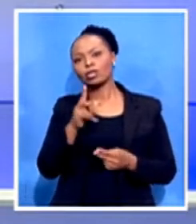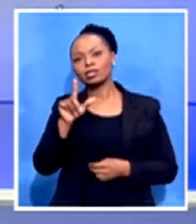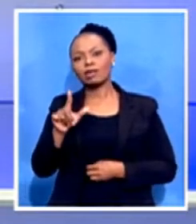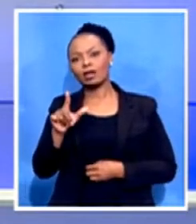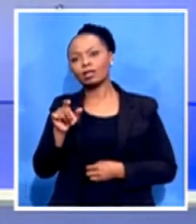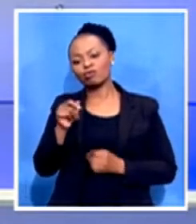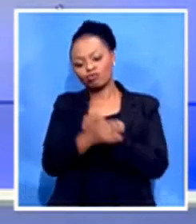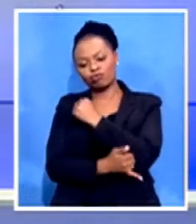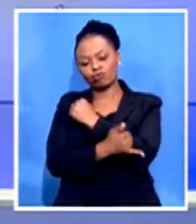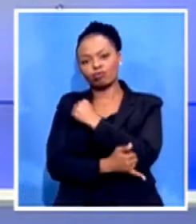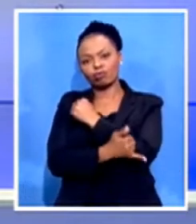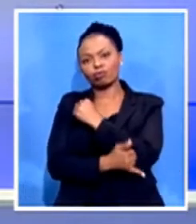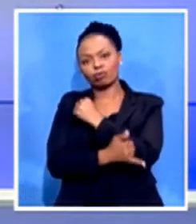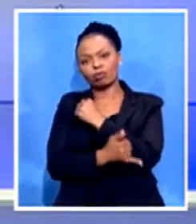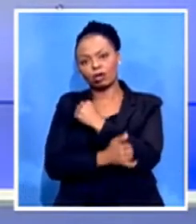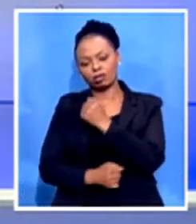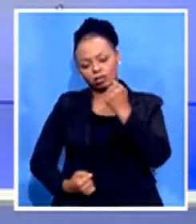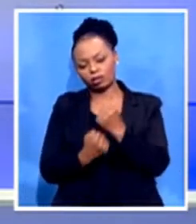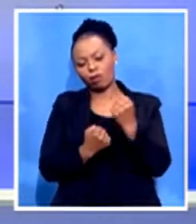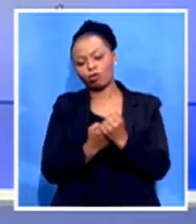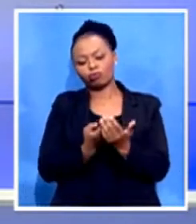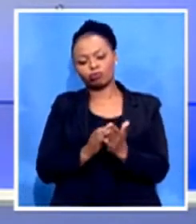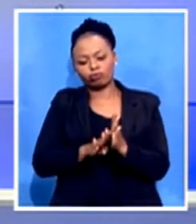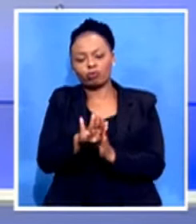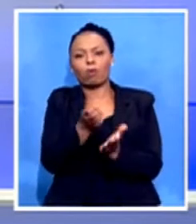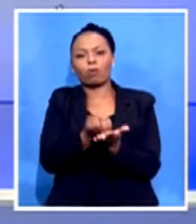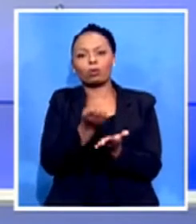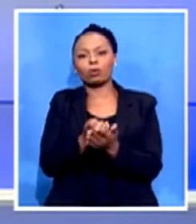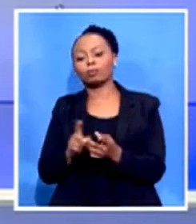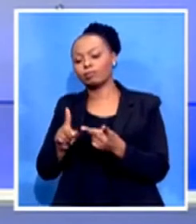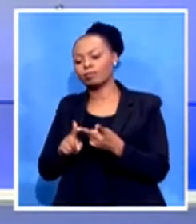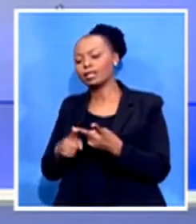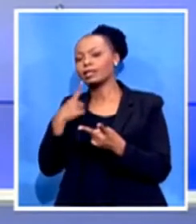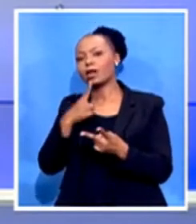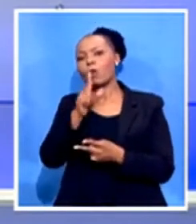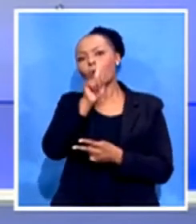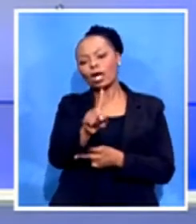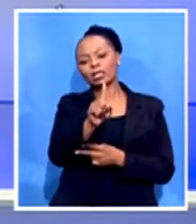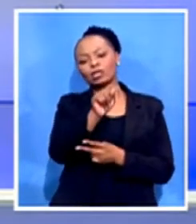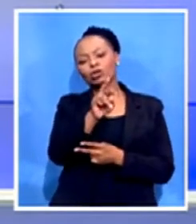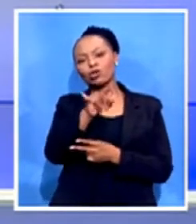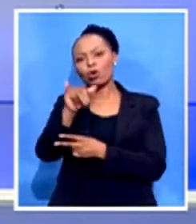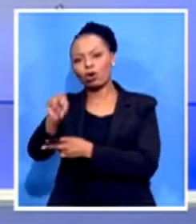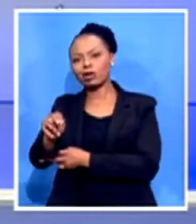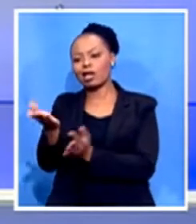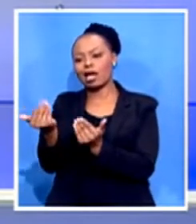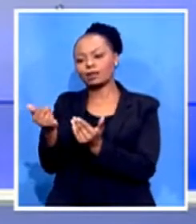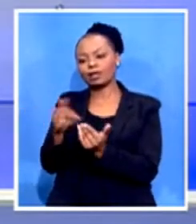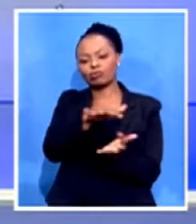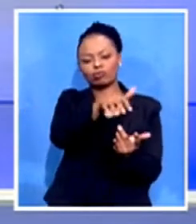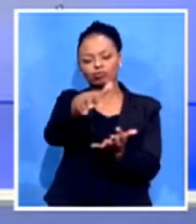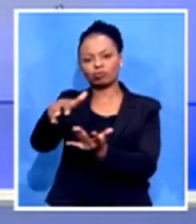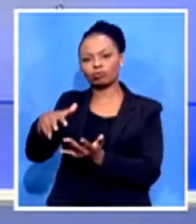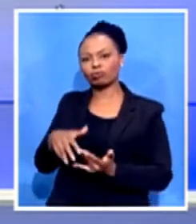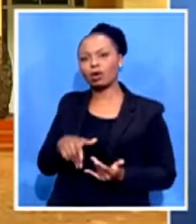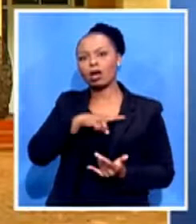economic growth. Ramokgopa says 1 trillion rand in investment is expected to be raised to help accelerate growth in the next 4 years.